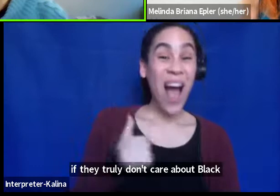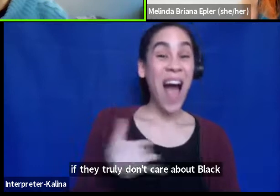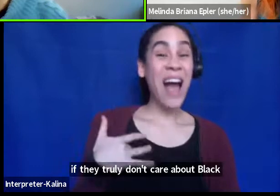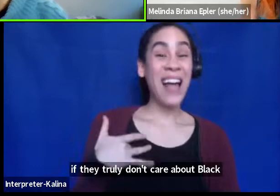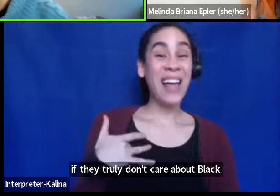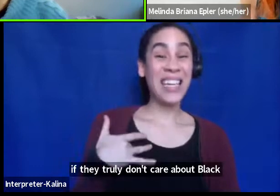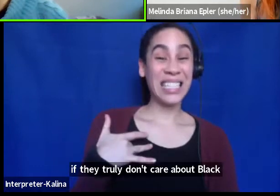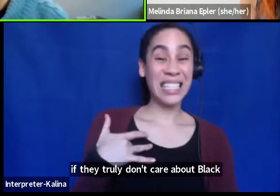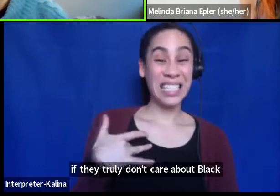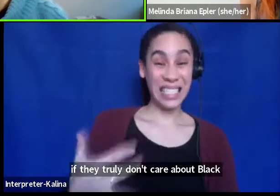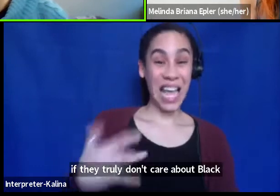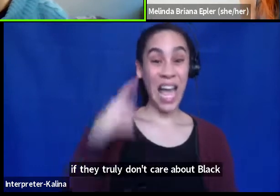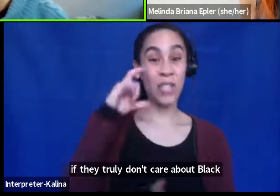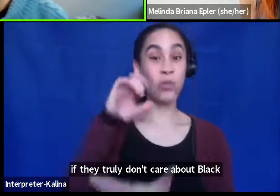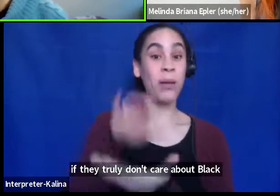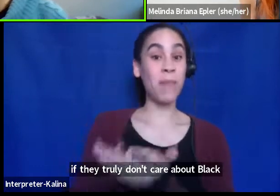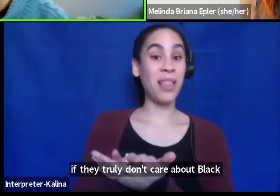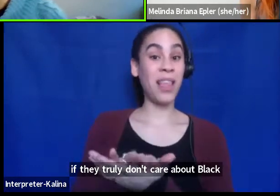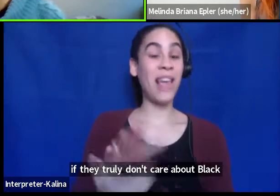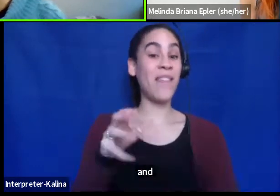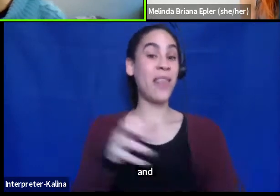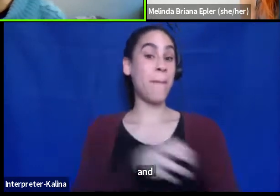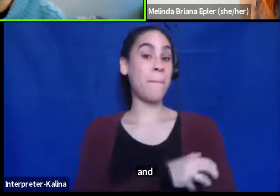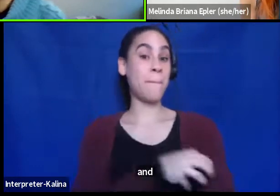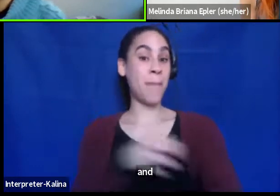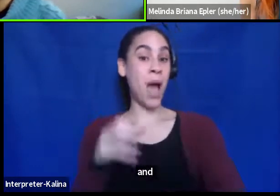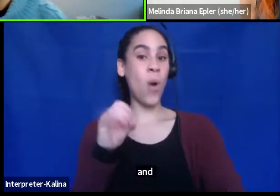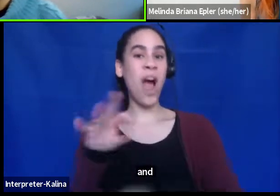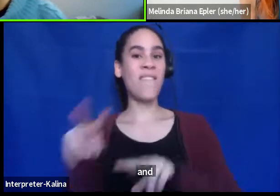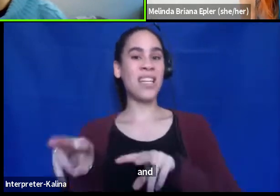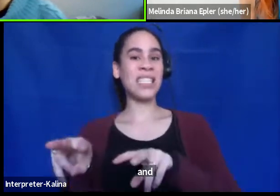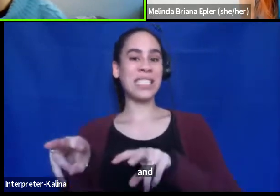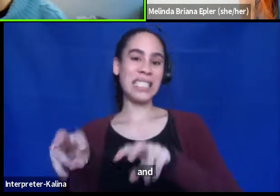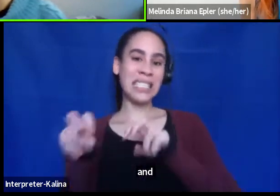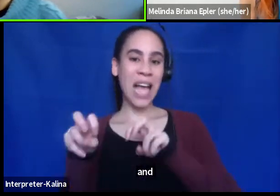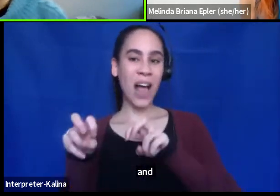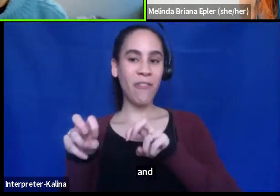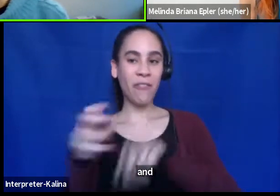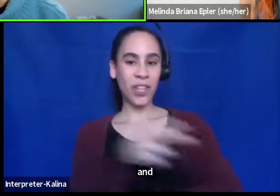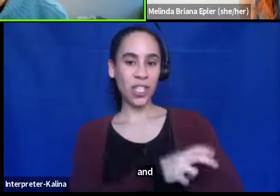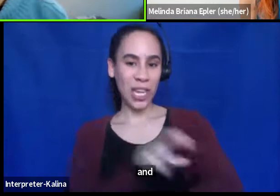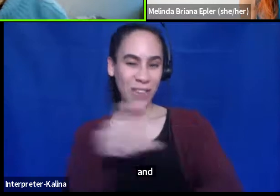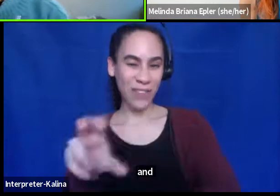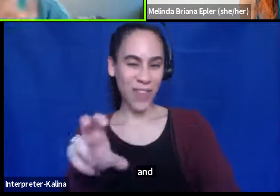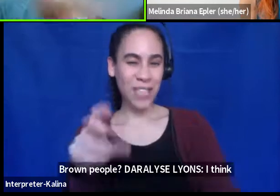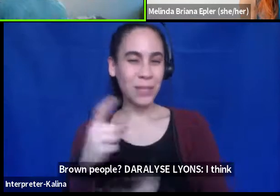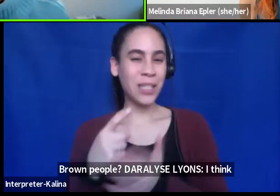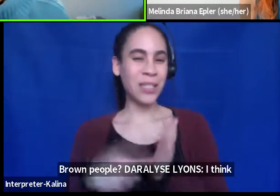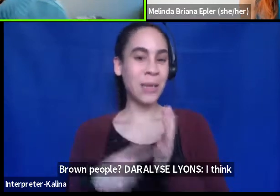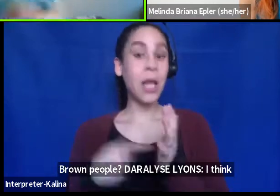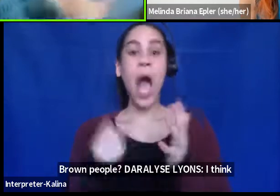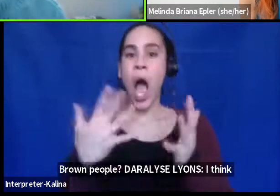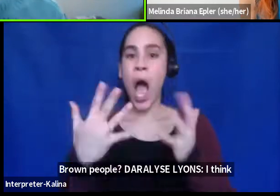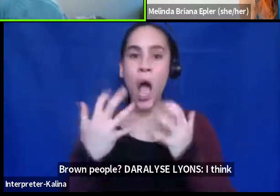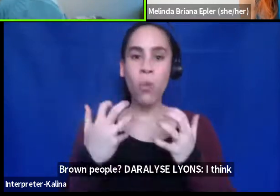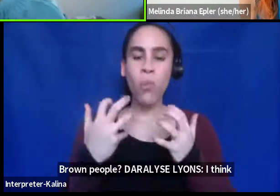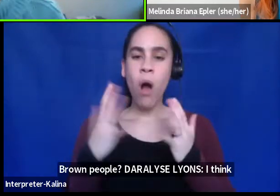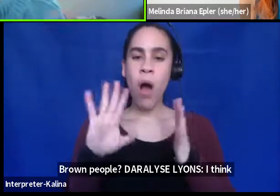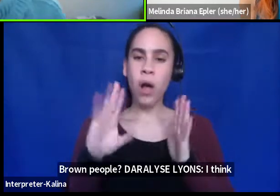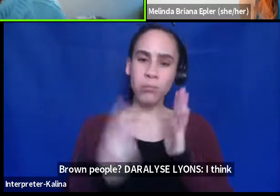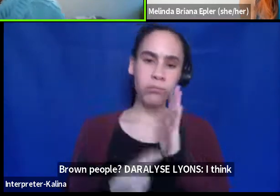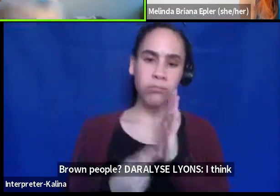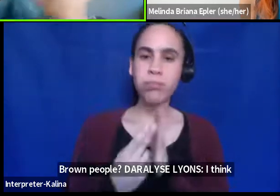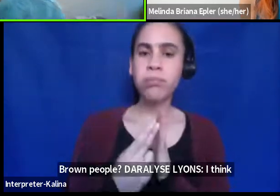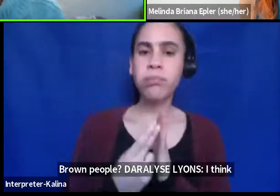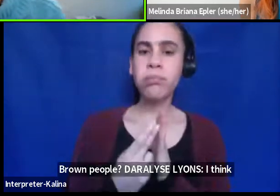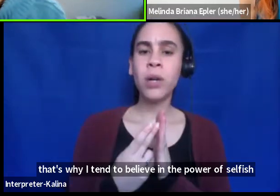to believe in the power of selfish investment sometimes, right? So I want to be an altruistic person. I think I have a